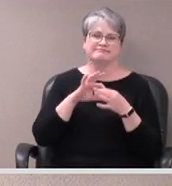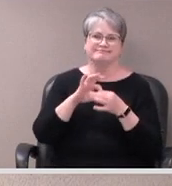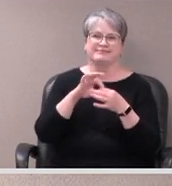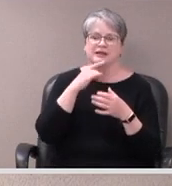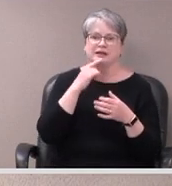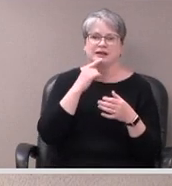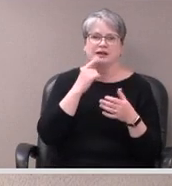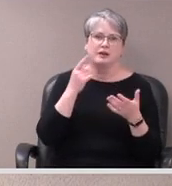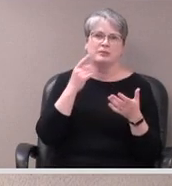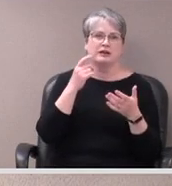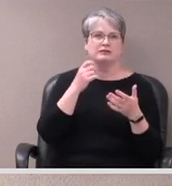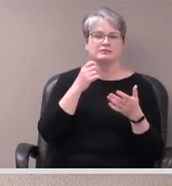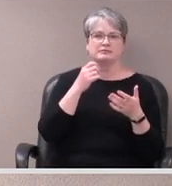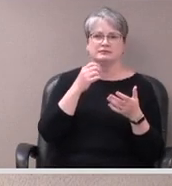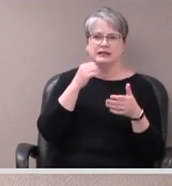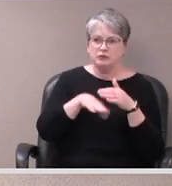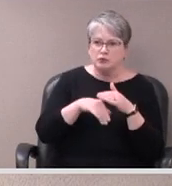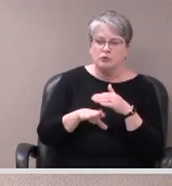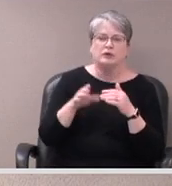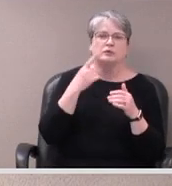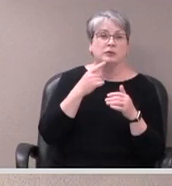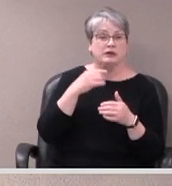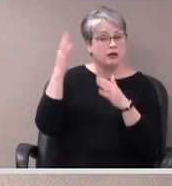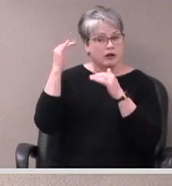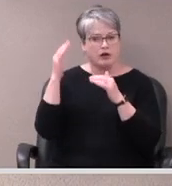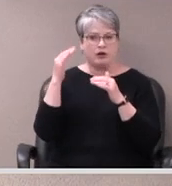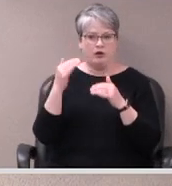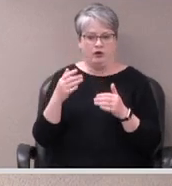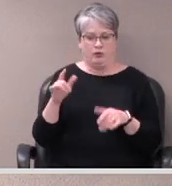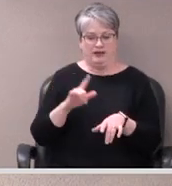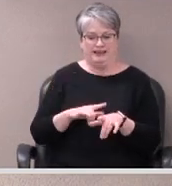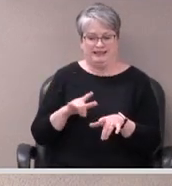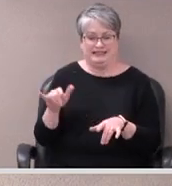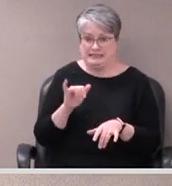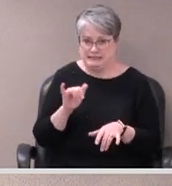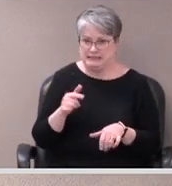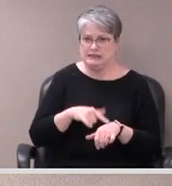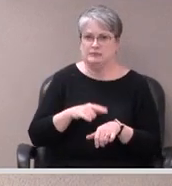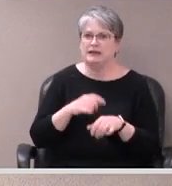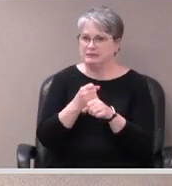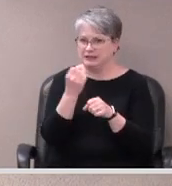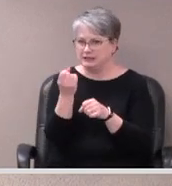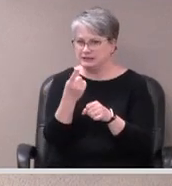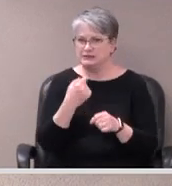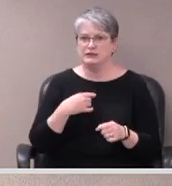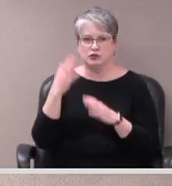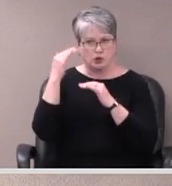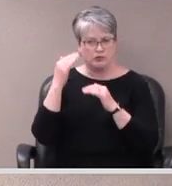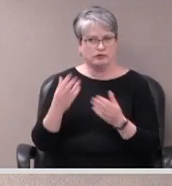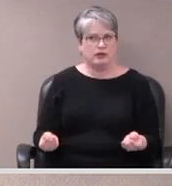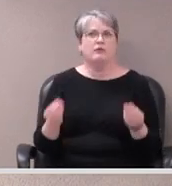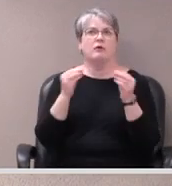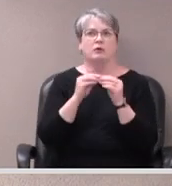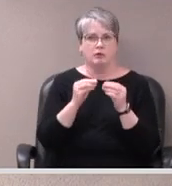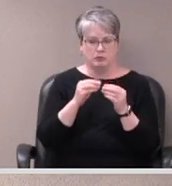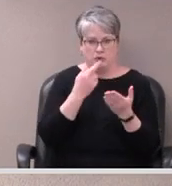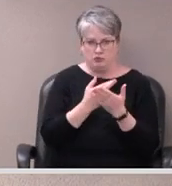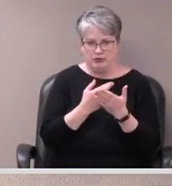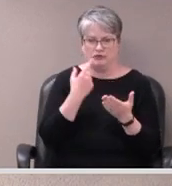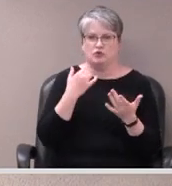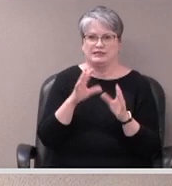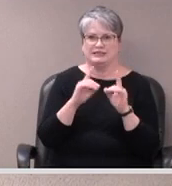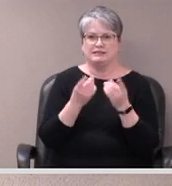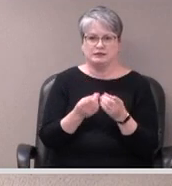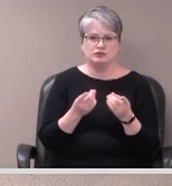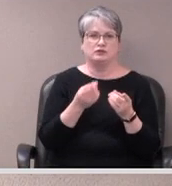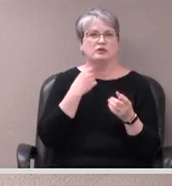or enrollments, but I hope that this time next year we're dealing with substantially more revenue in the district, and that we're able to talk about